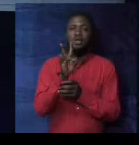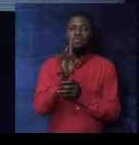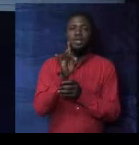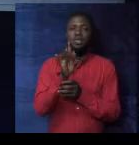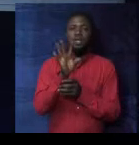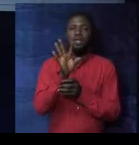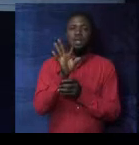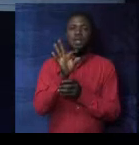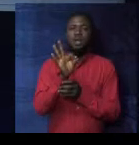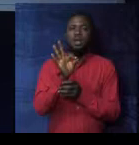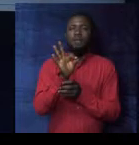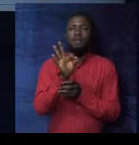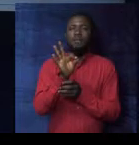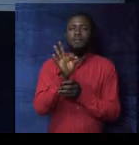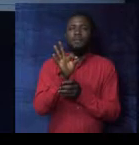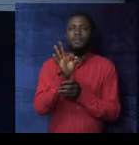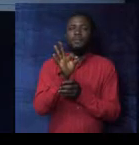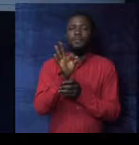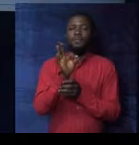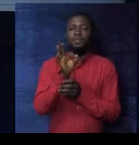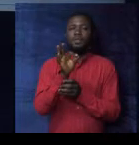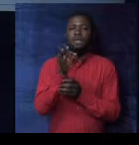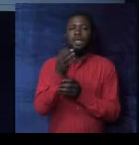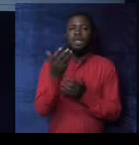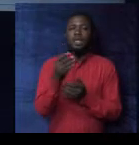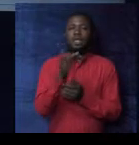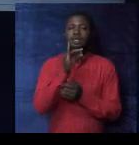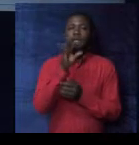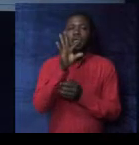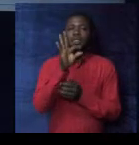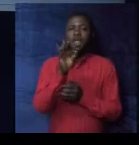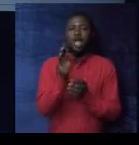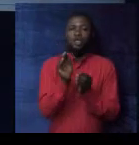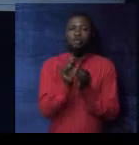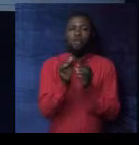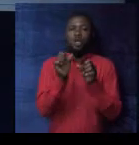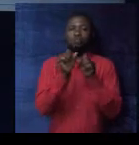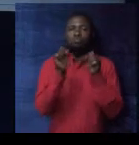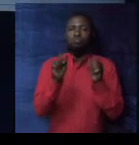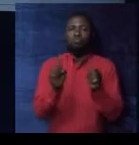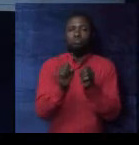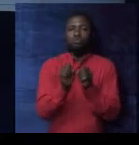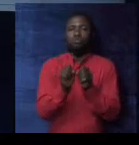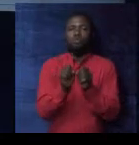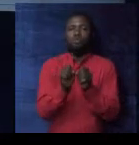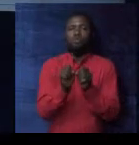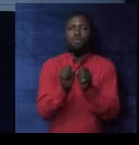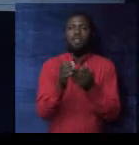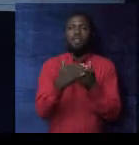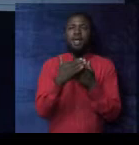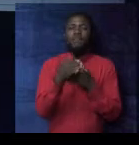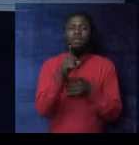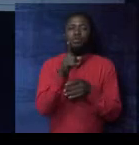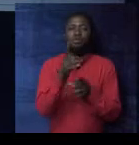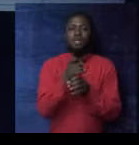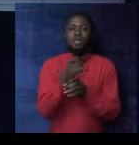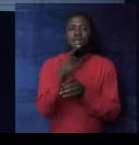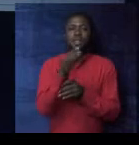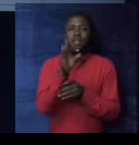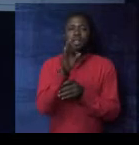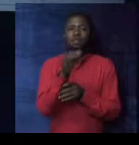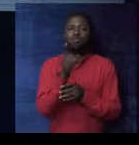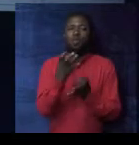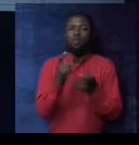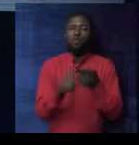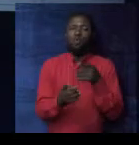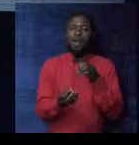then 6, and then 7, and then 8, and then 9. And here is 9 small squares. Now, after you